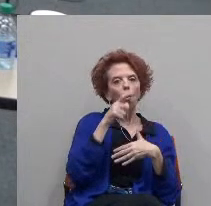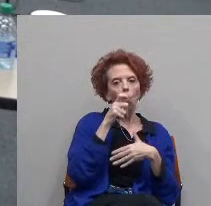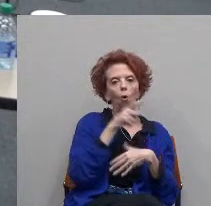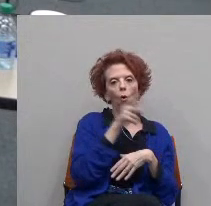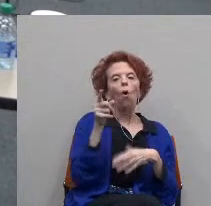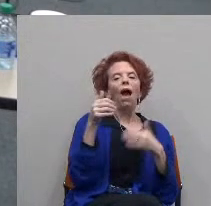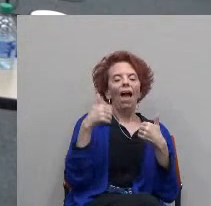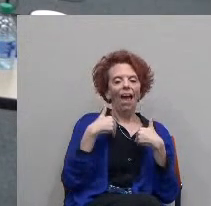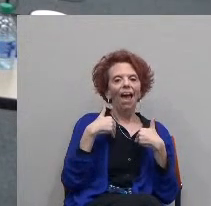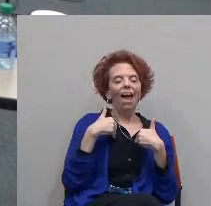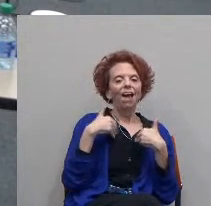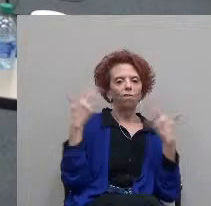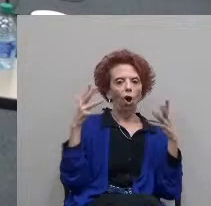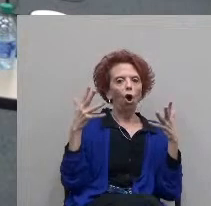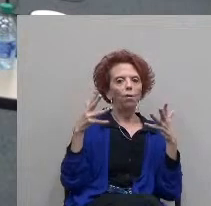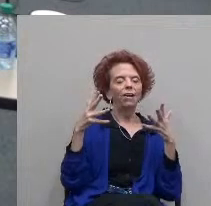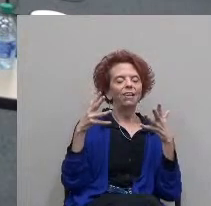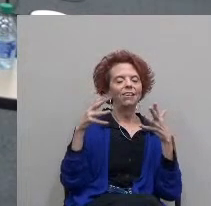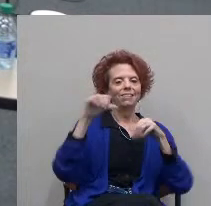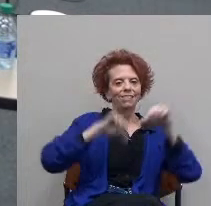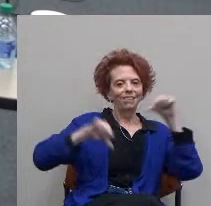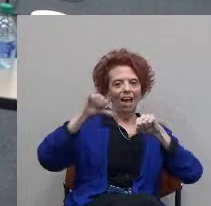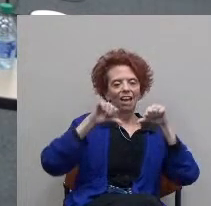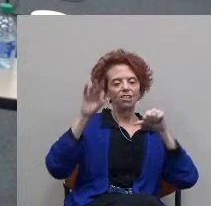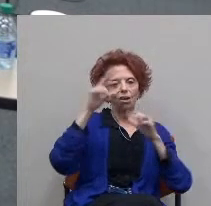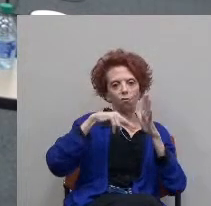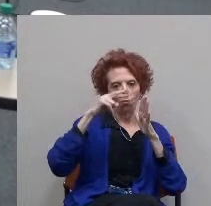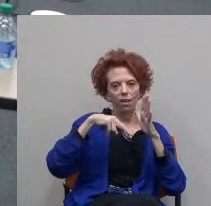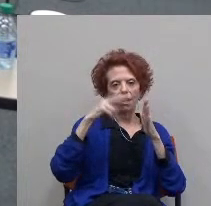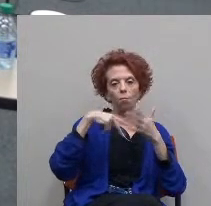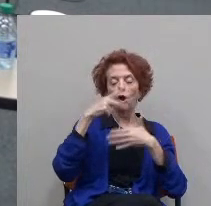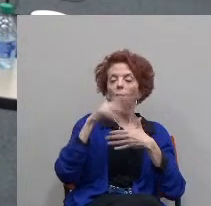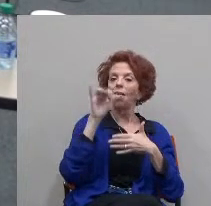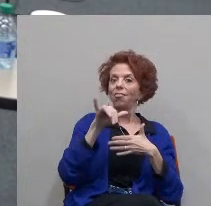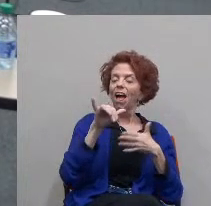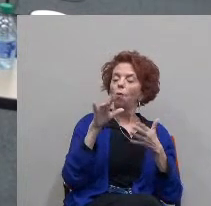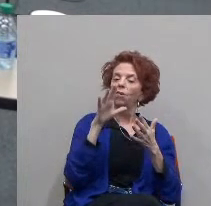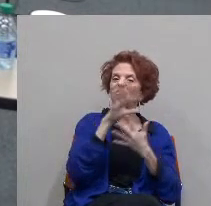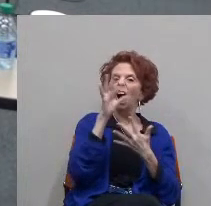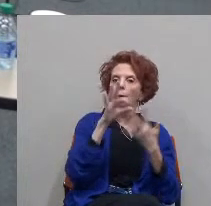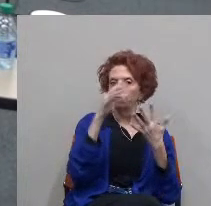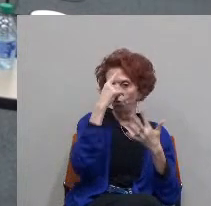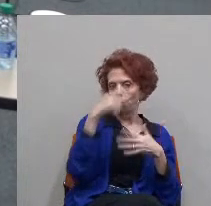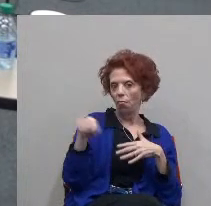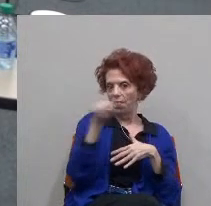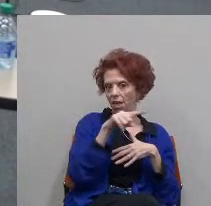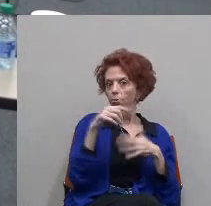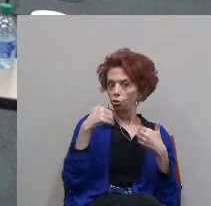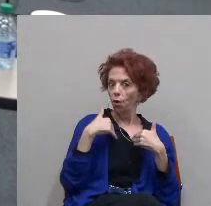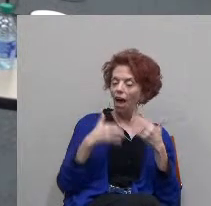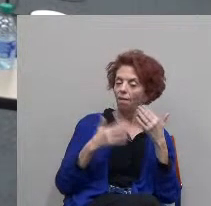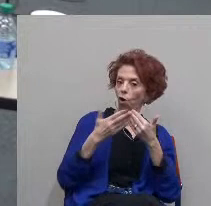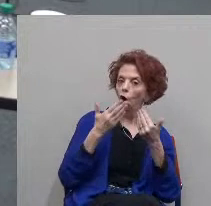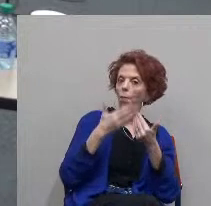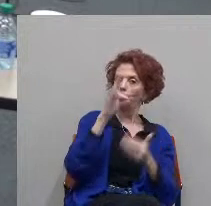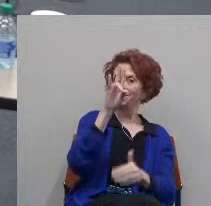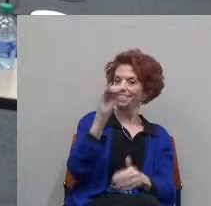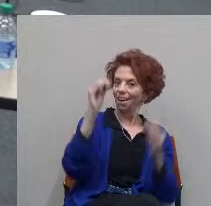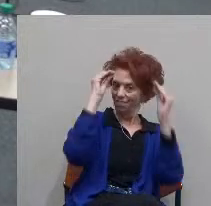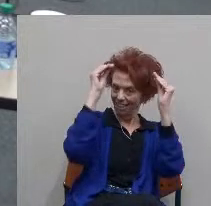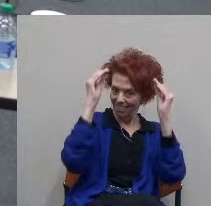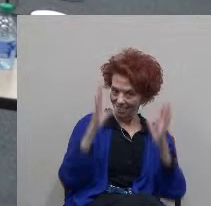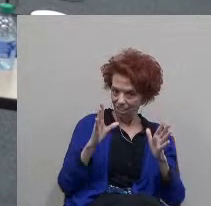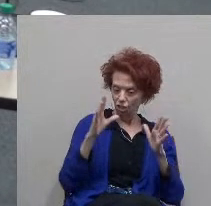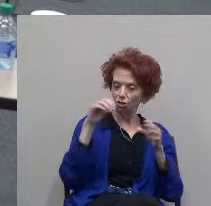who have undergone their science of reading training this school year. So that was really exciting because that was optional for them. And to have nearly 70